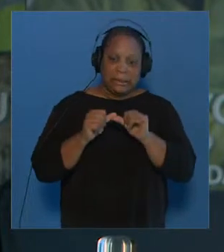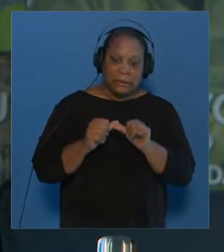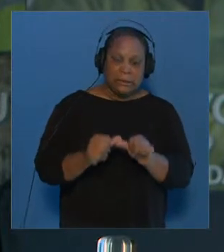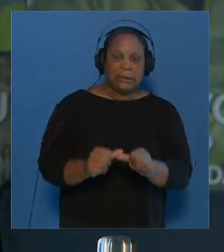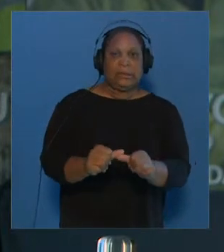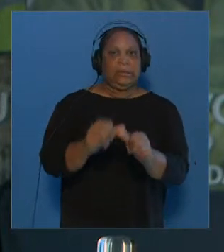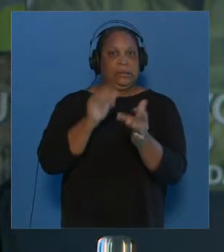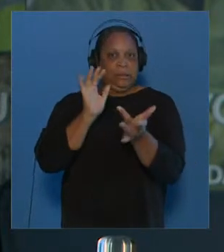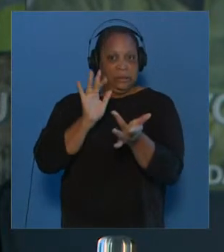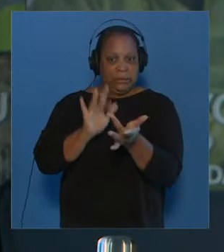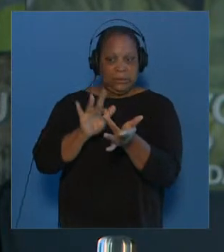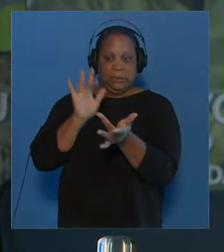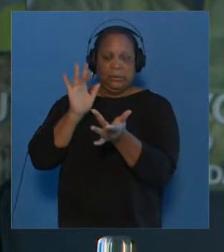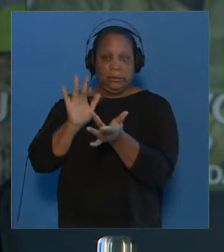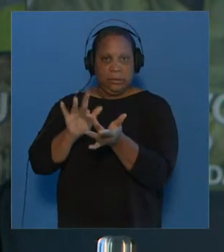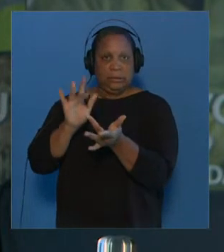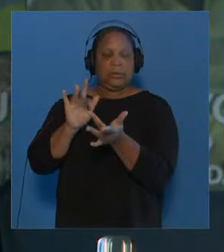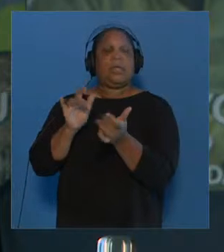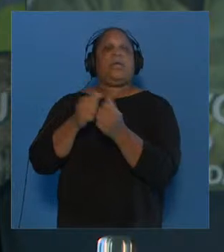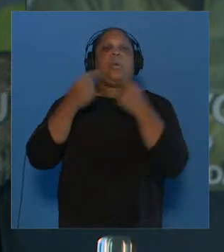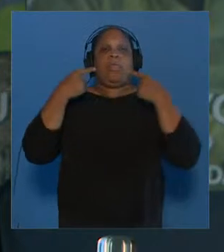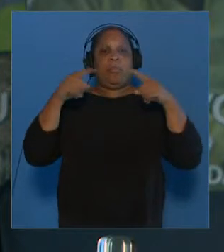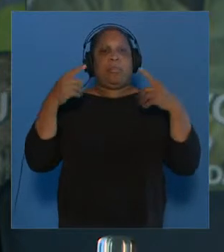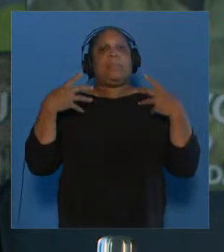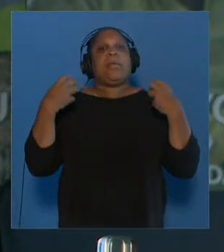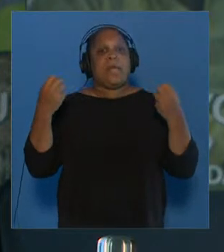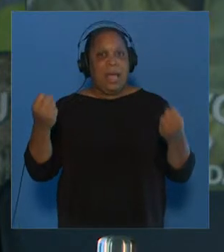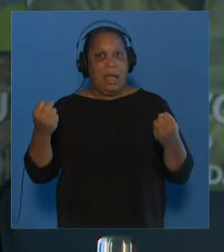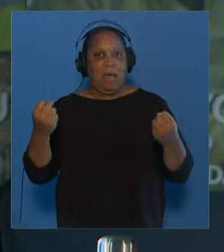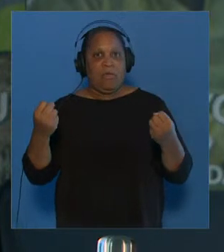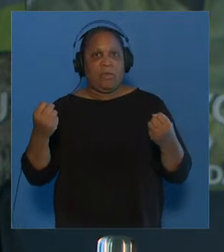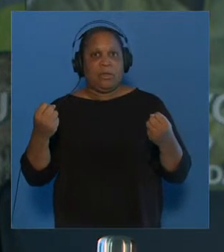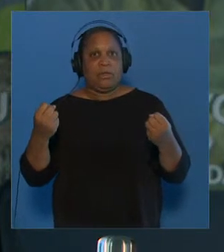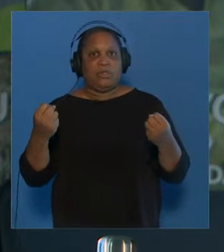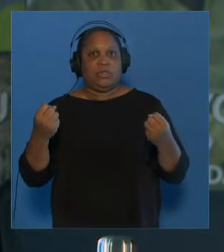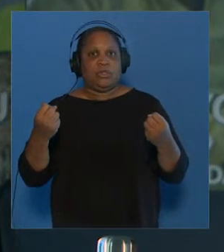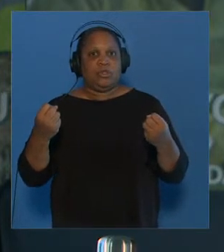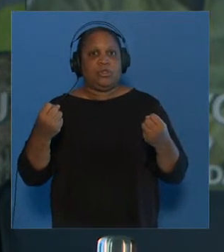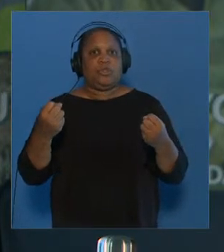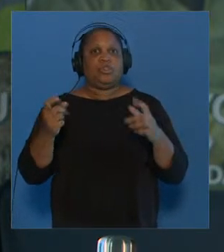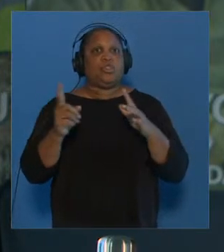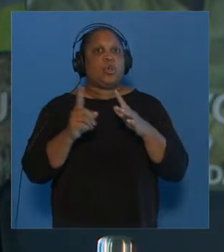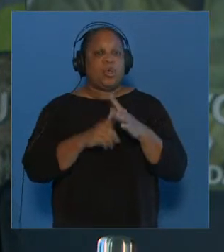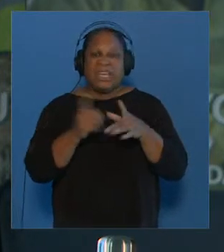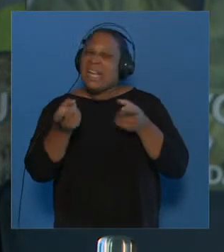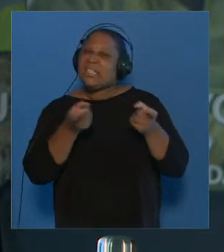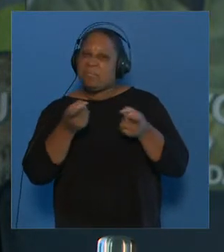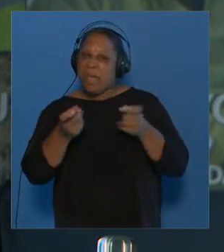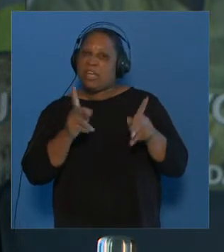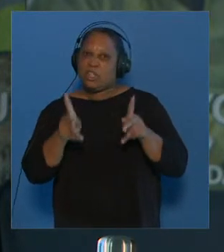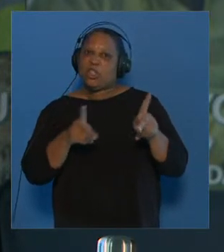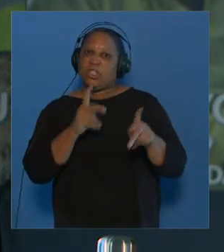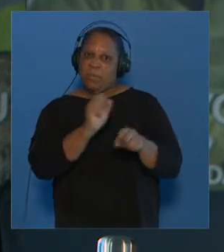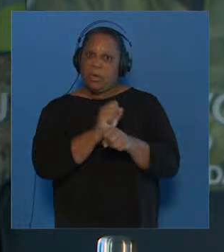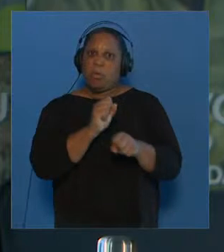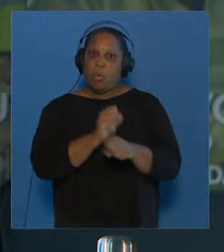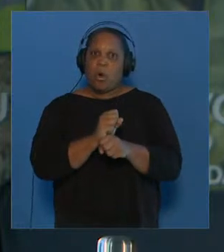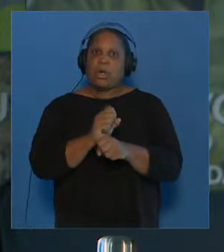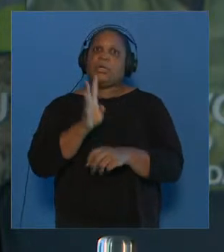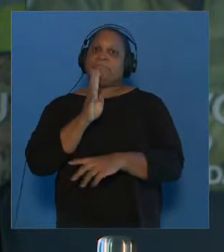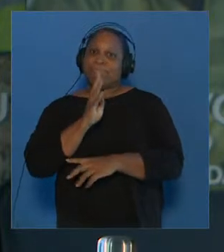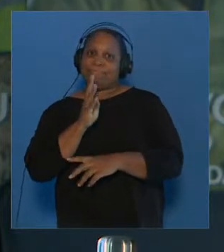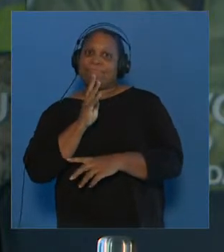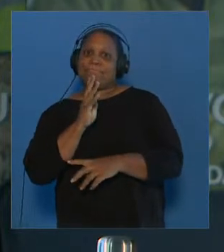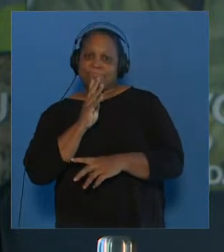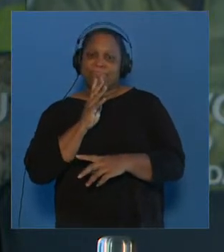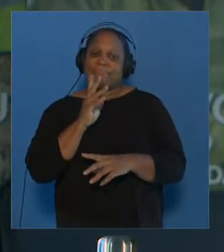contact with the public health department. So the case managers have been working with them and speaking to them on a regular basis. One of